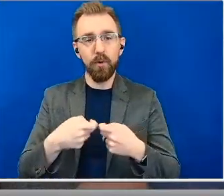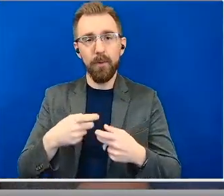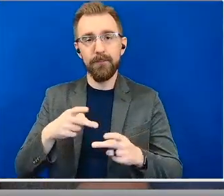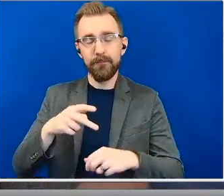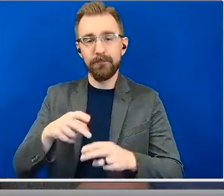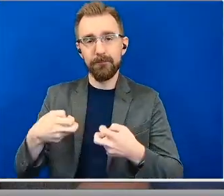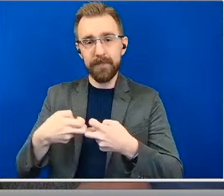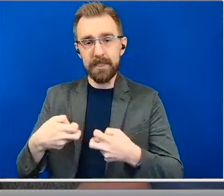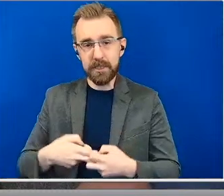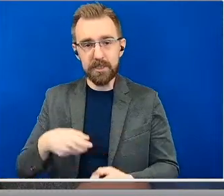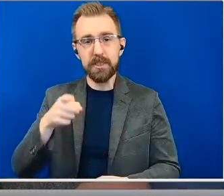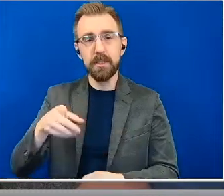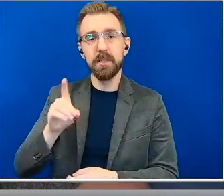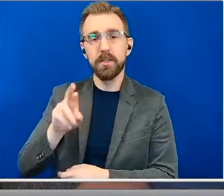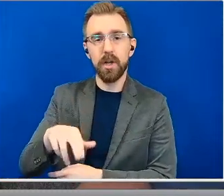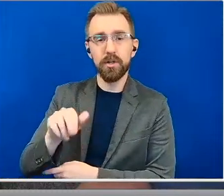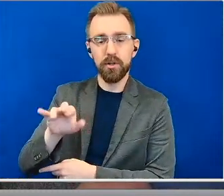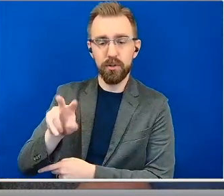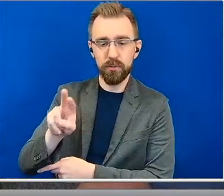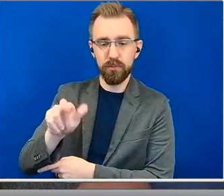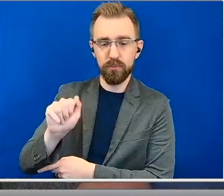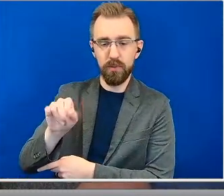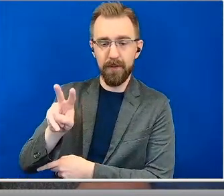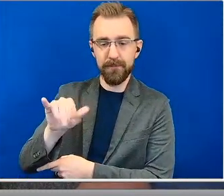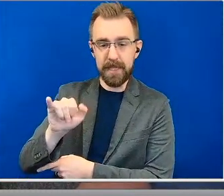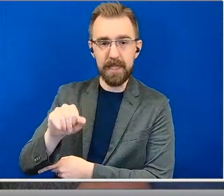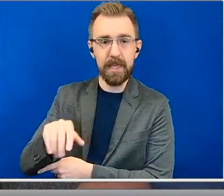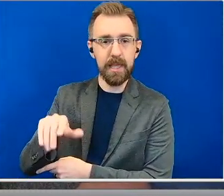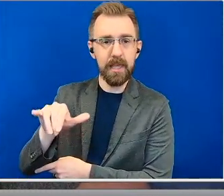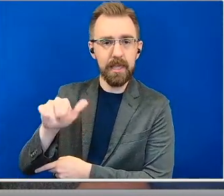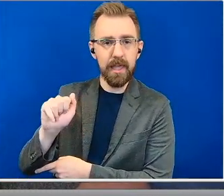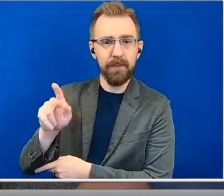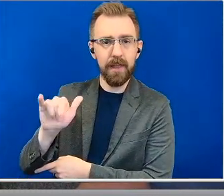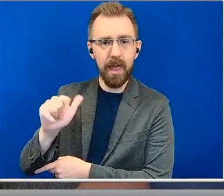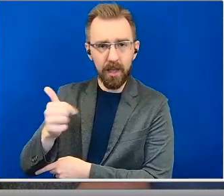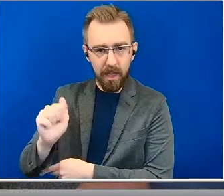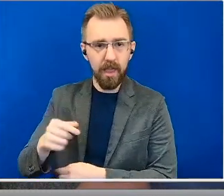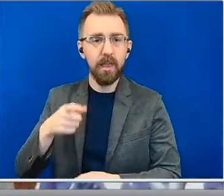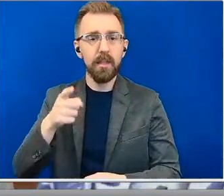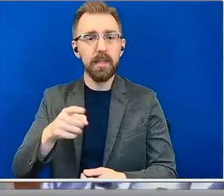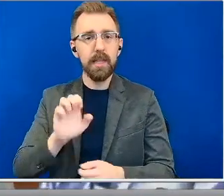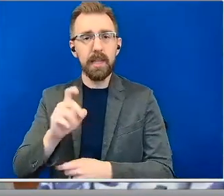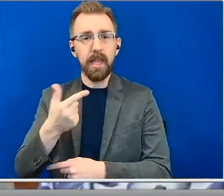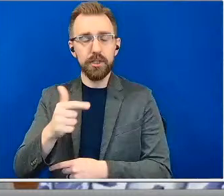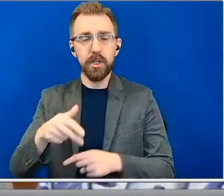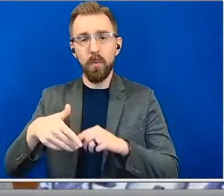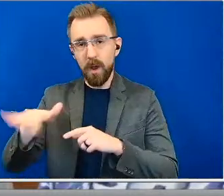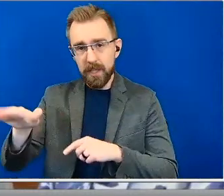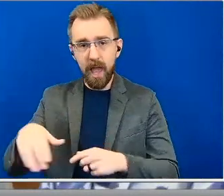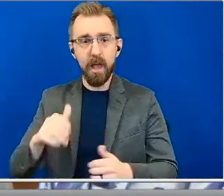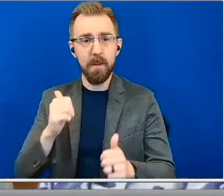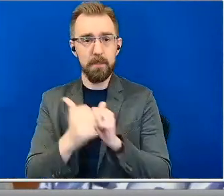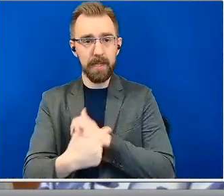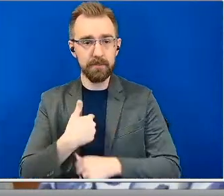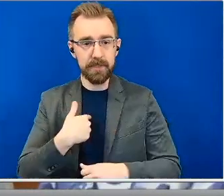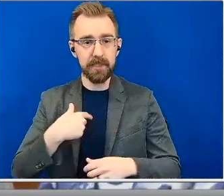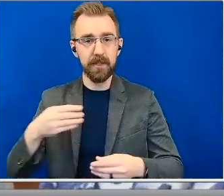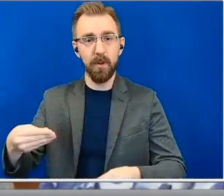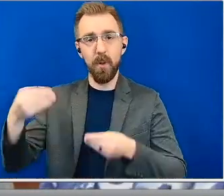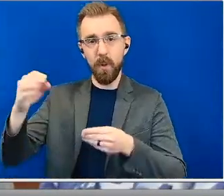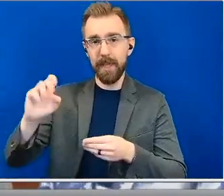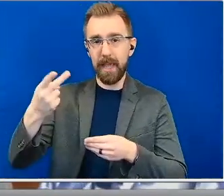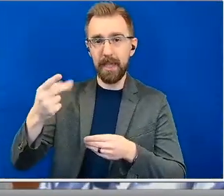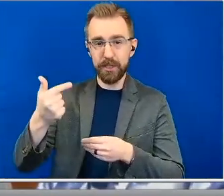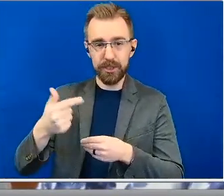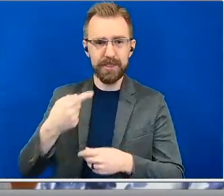of the girls go in and get him put in a room, do an EKG, and she walks out and walks past me and holds up the EKG and she goes, "He's an